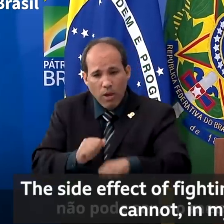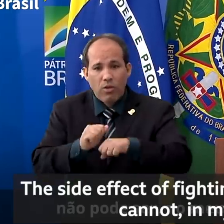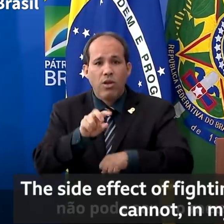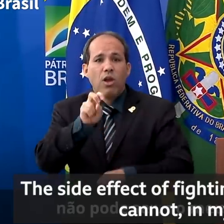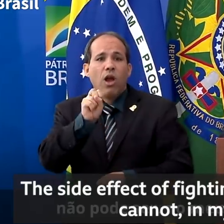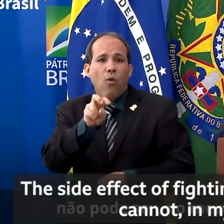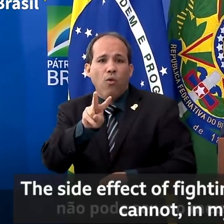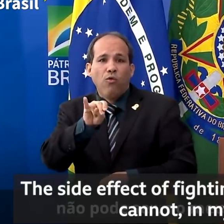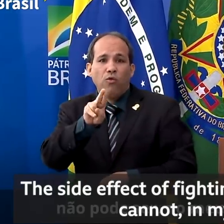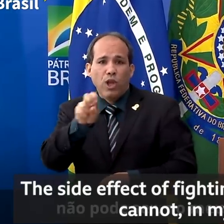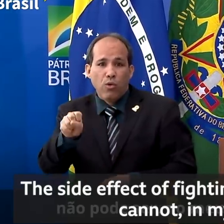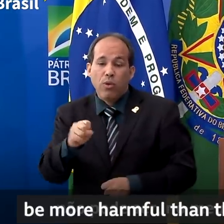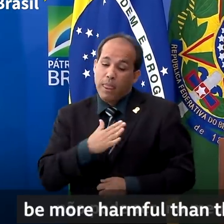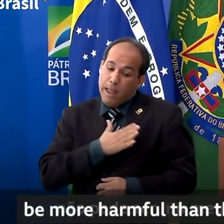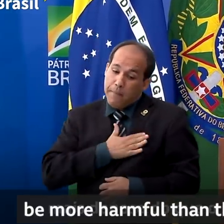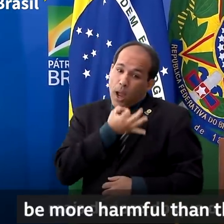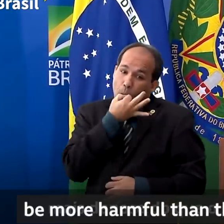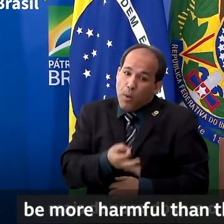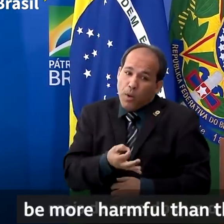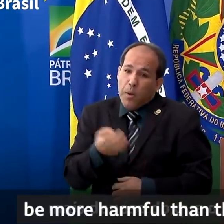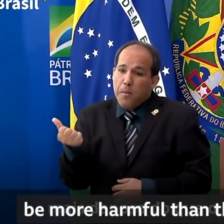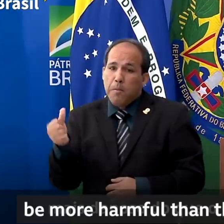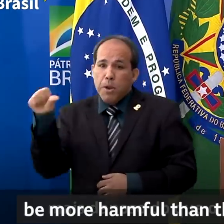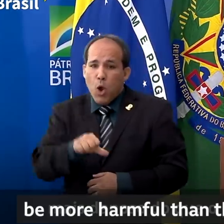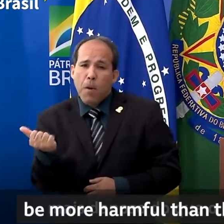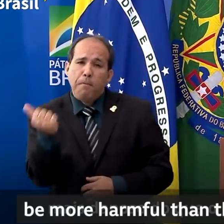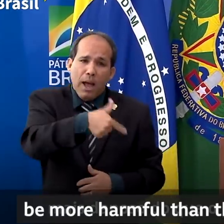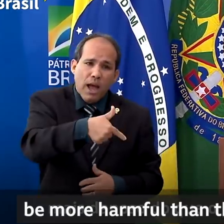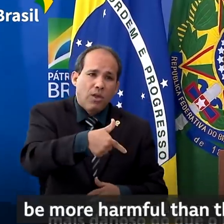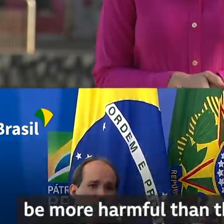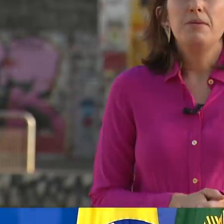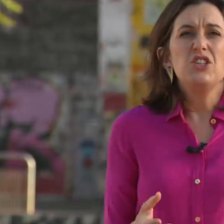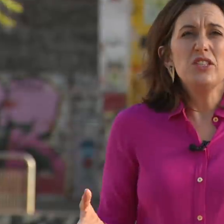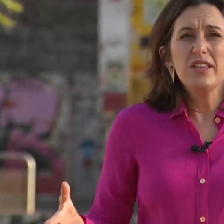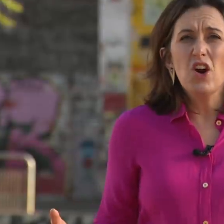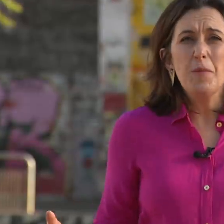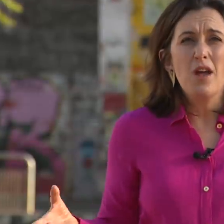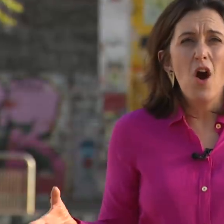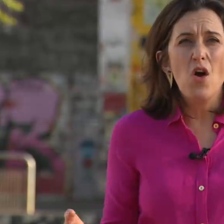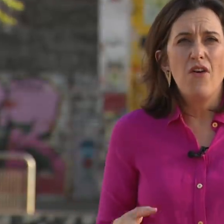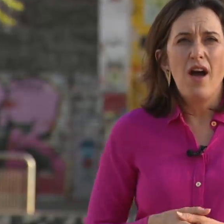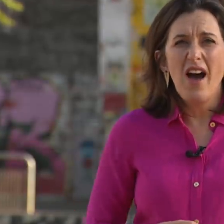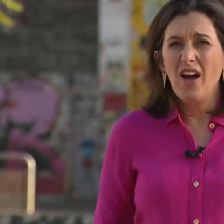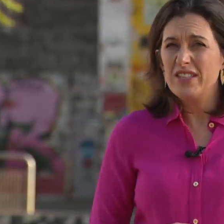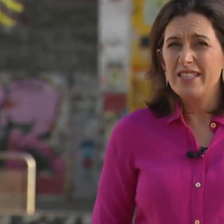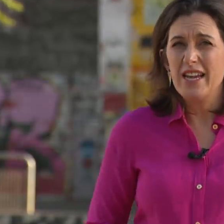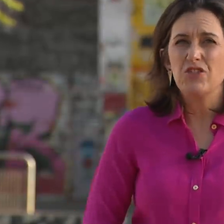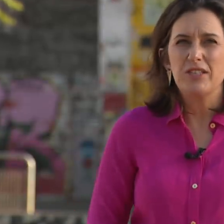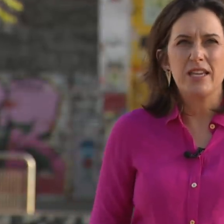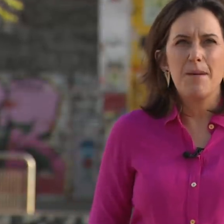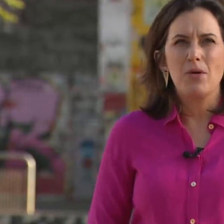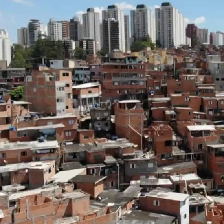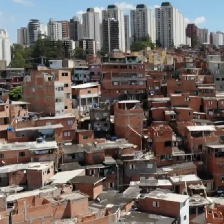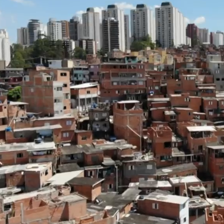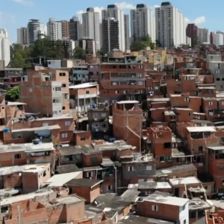não pode ser, no meu ponto de vista, mais danoso que o próprio remédio. But choosing the economy over health is a